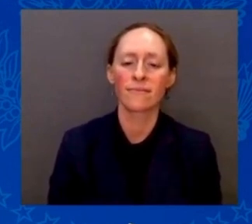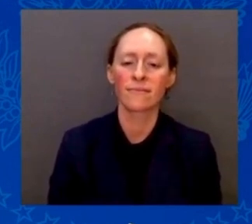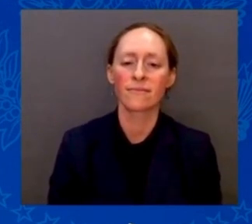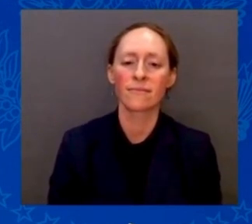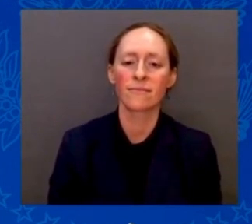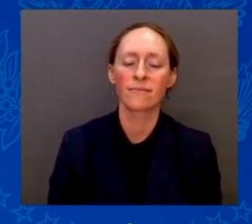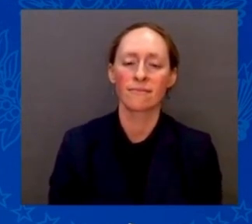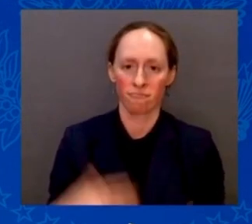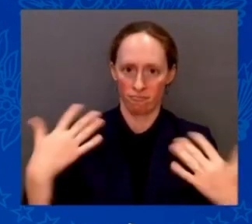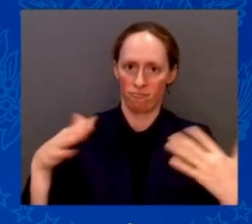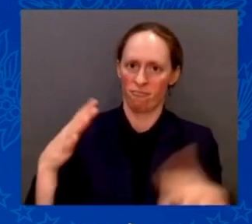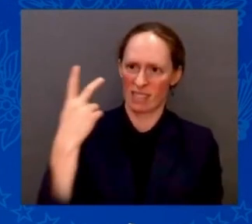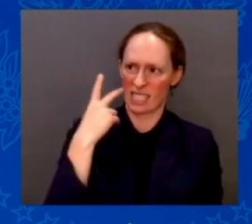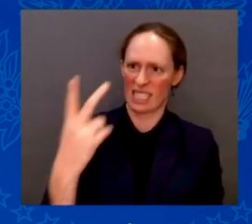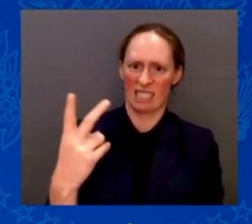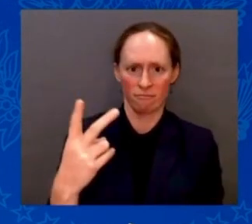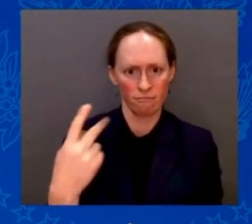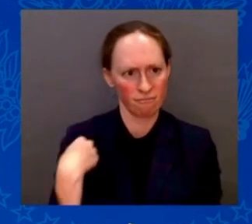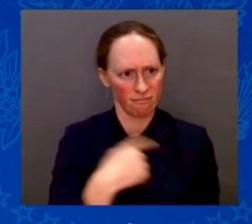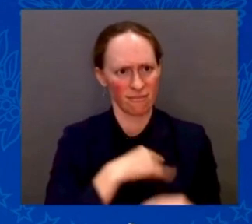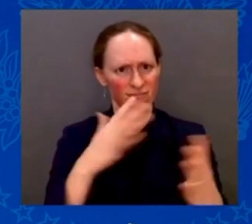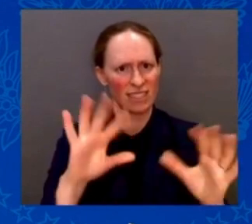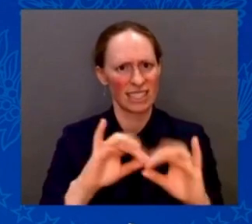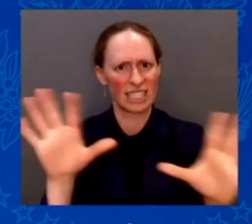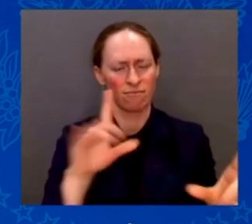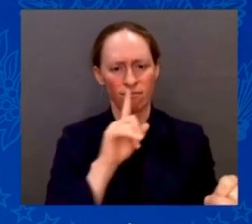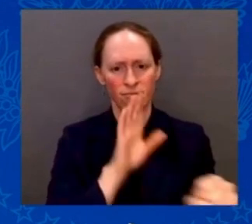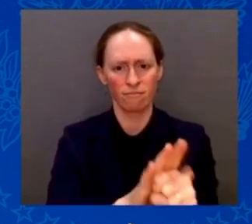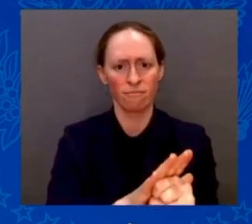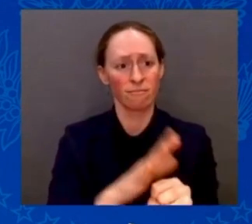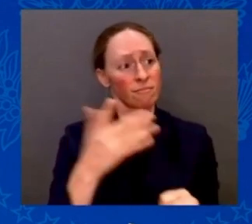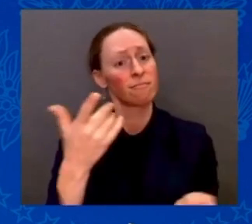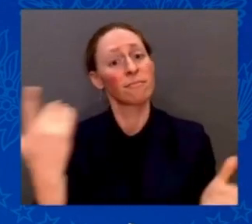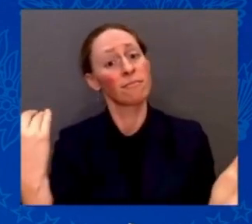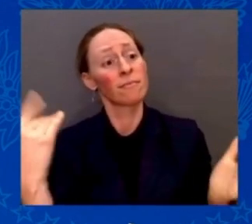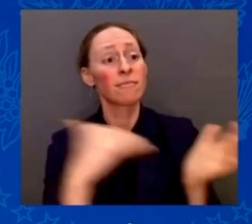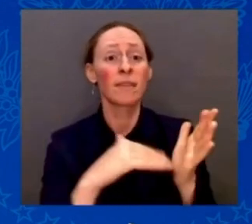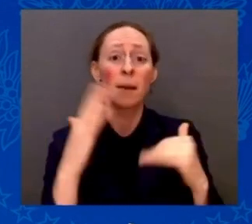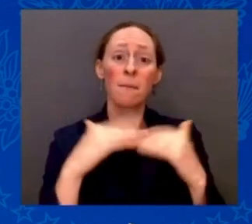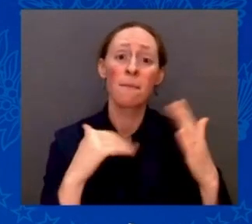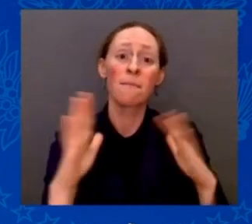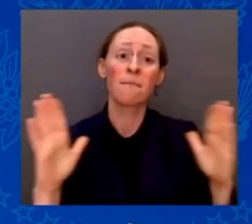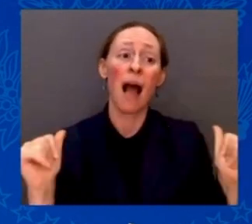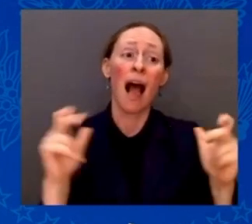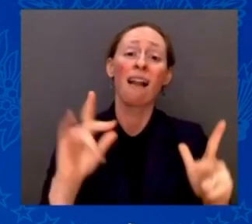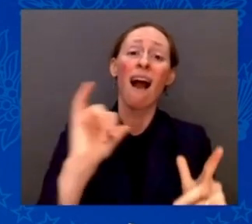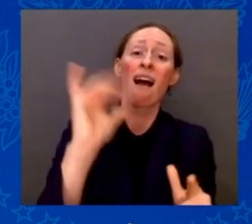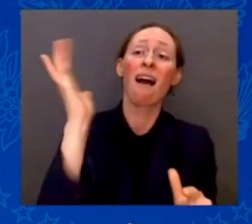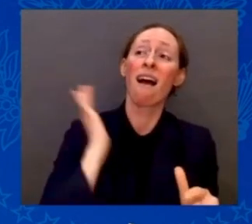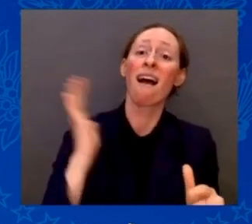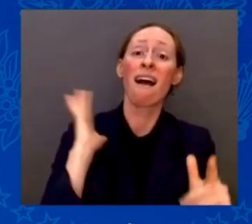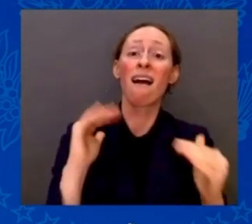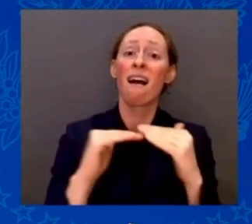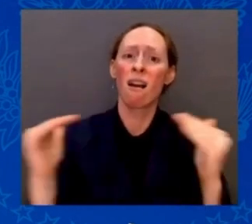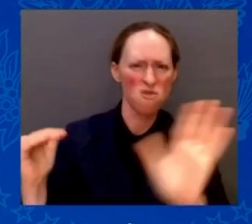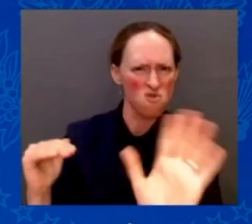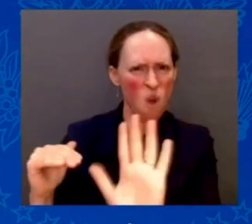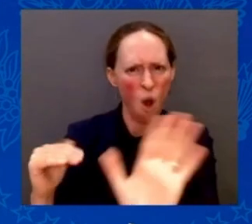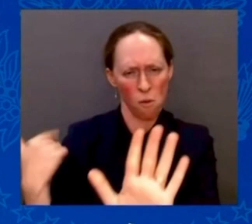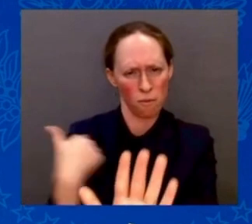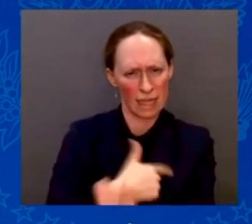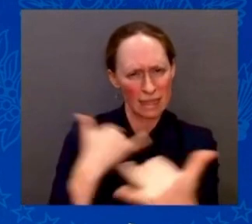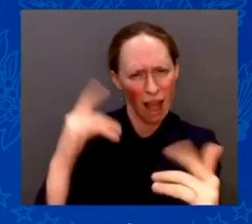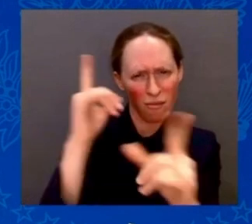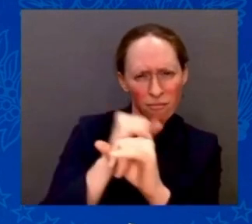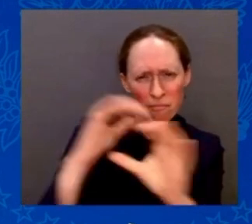we're going to build back stronger and more resilient future, which means we need to be ready to withstand any challenge coming our way in